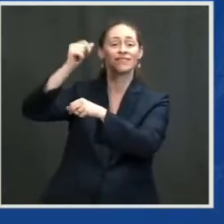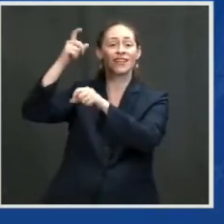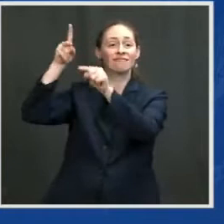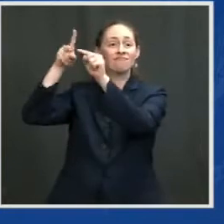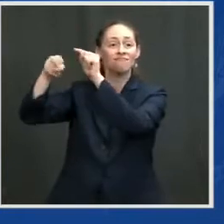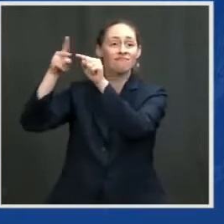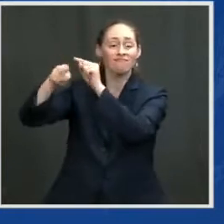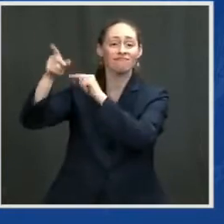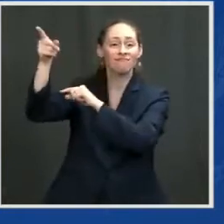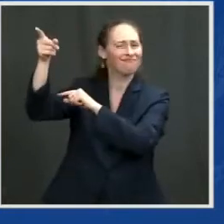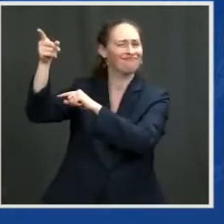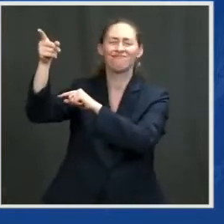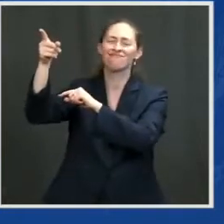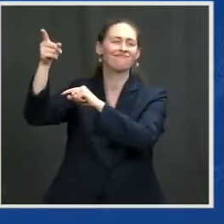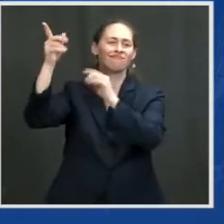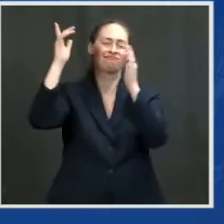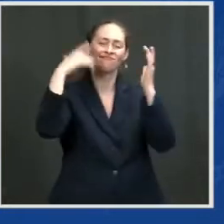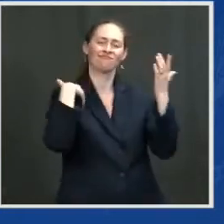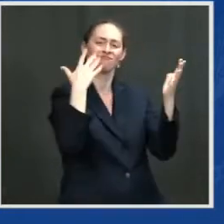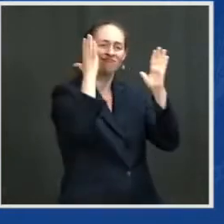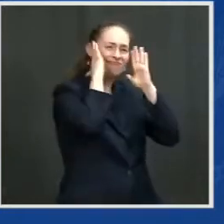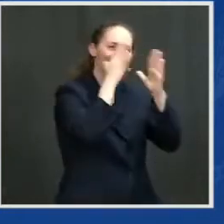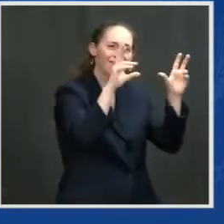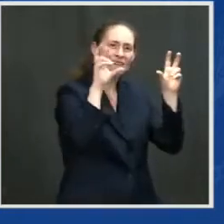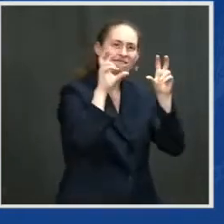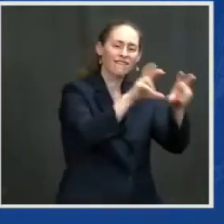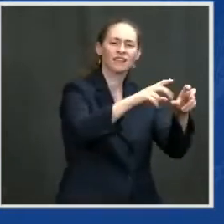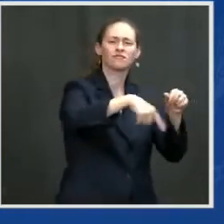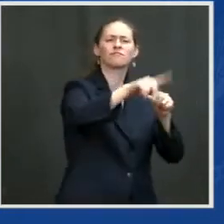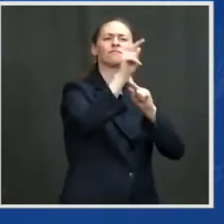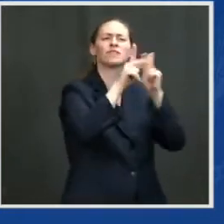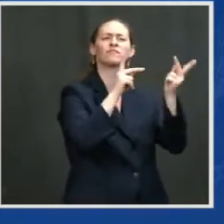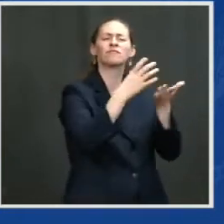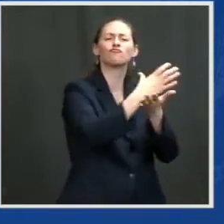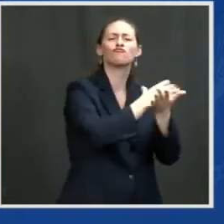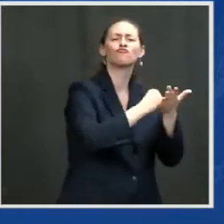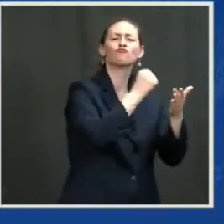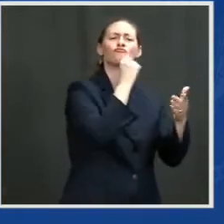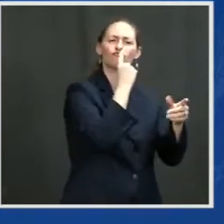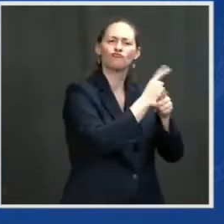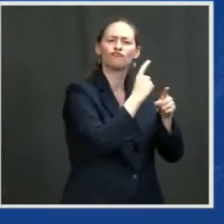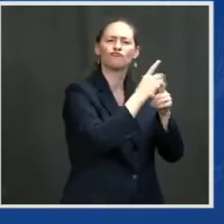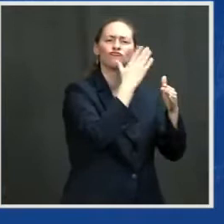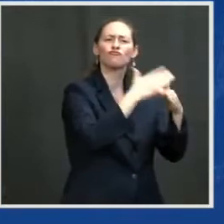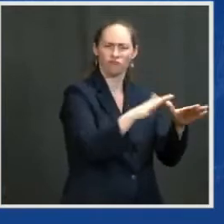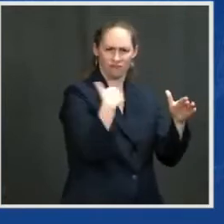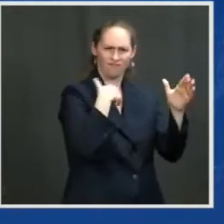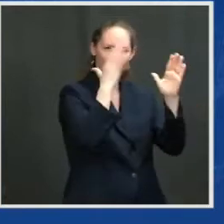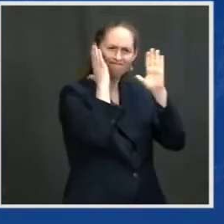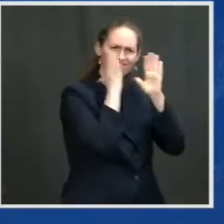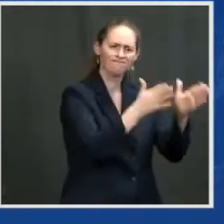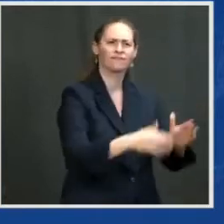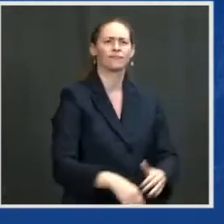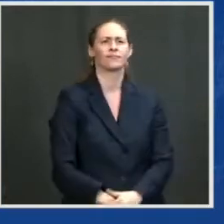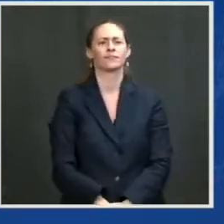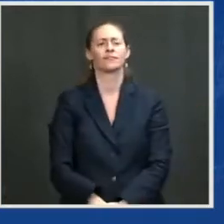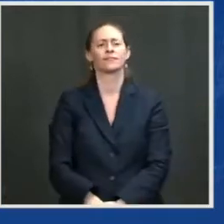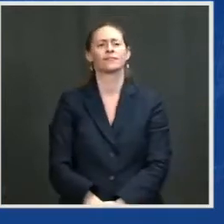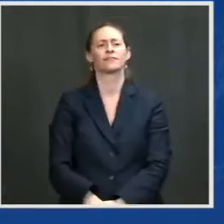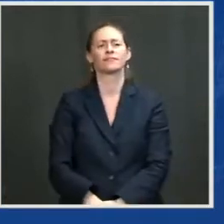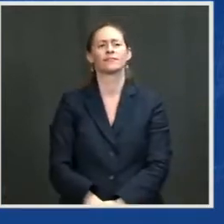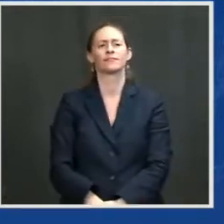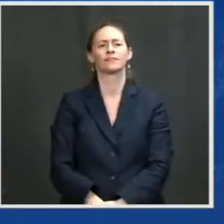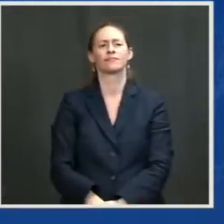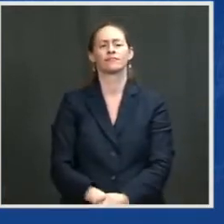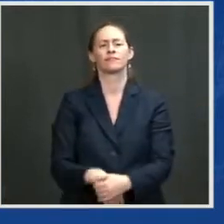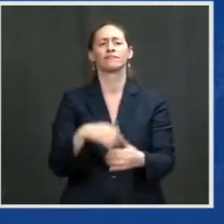a country. I look at this as what I'm talking about is giving essentially tax breaks to hard-working, middle-class, and